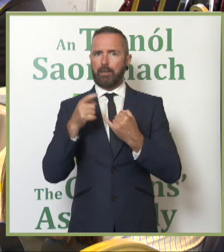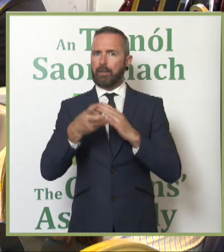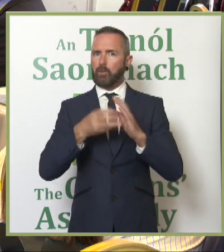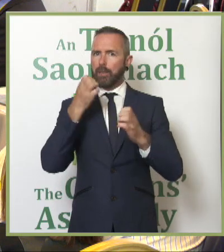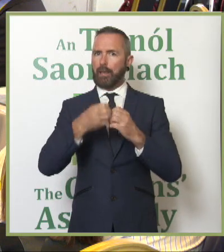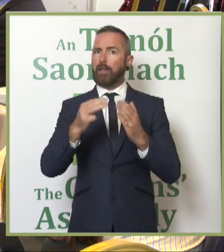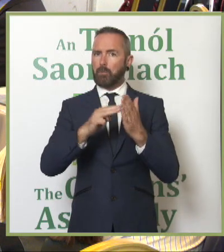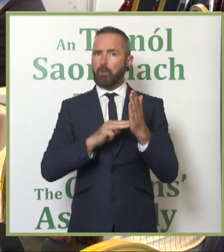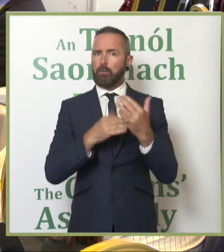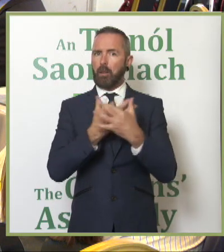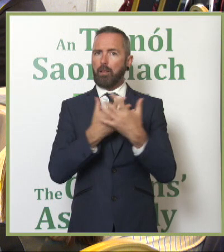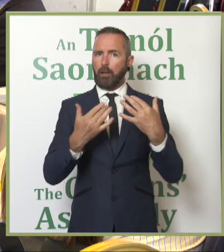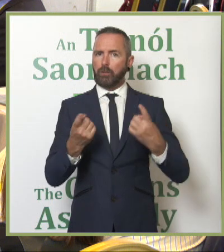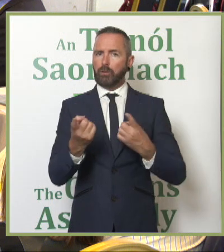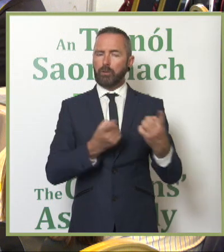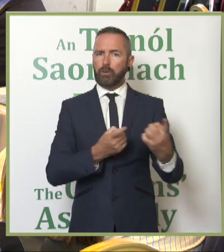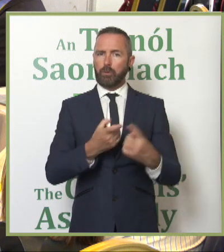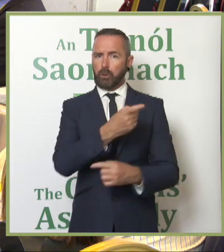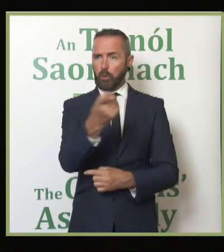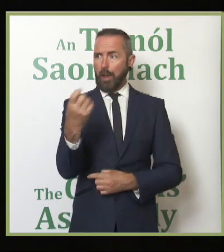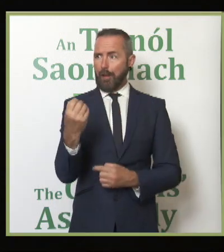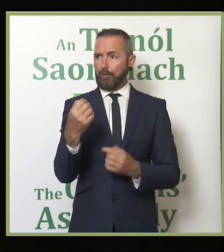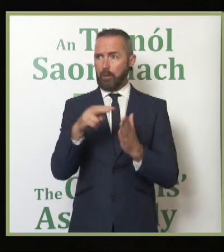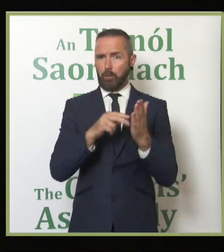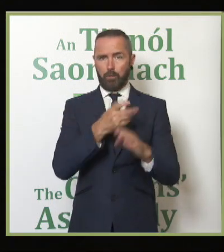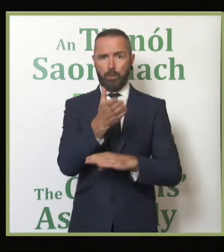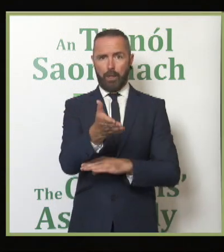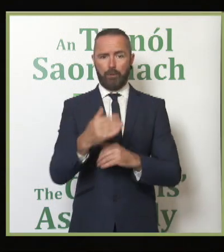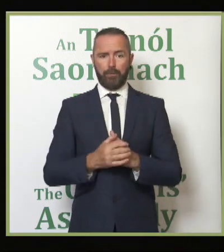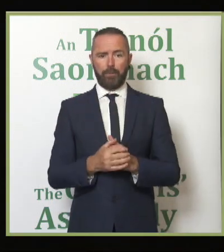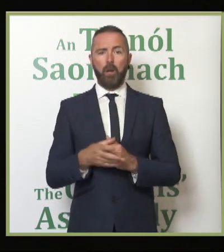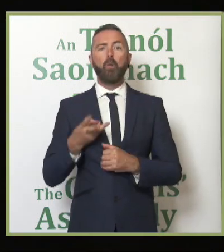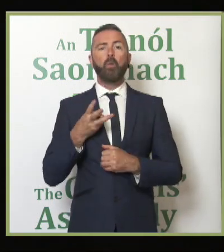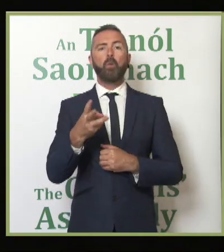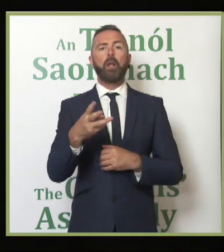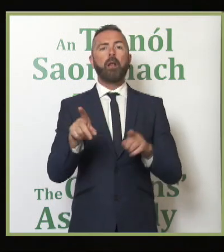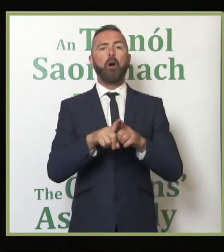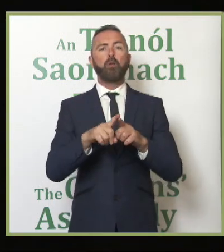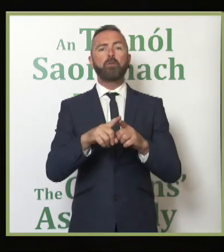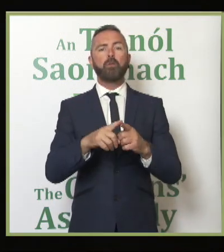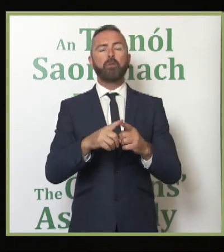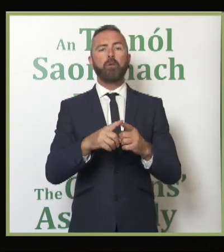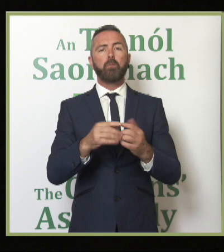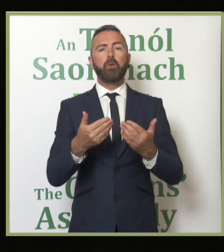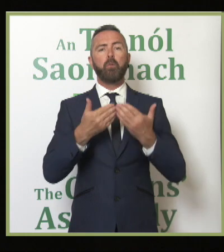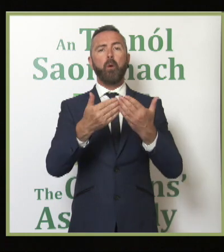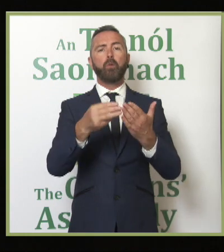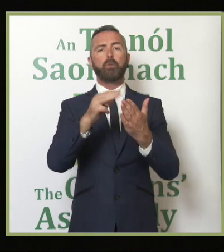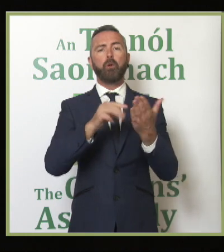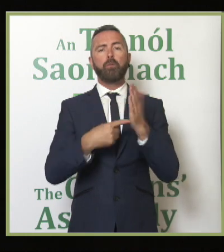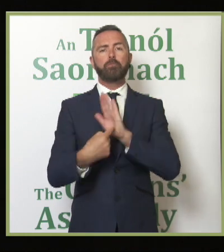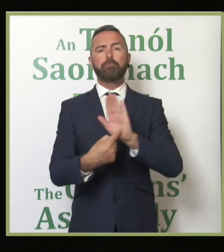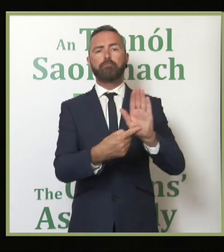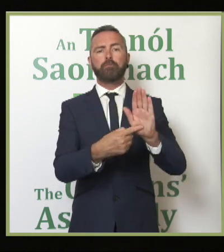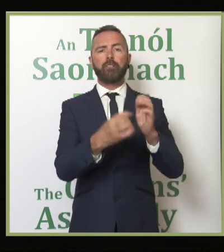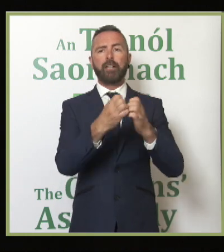programme, and you have the detailed programme in front of you. We will send out a proposed programme for each of the next meetings. As Paul has